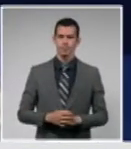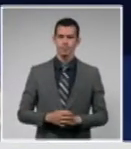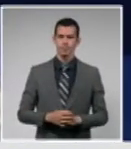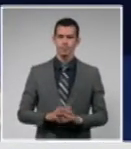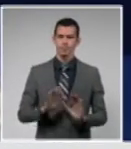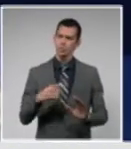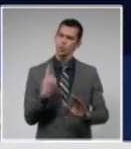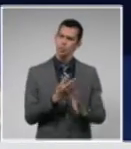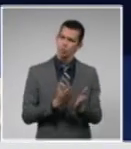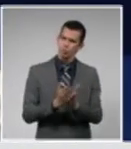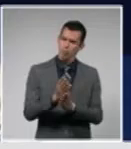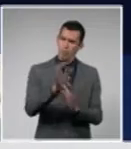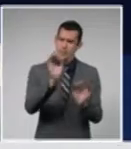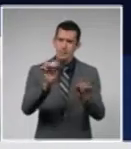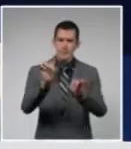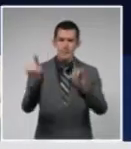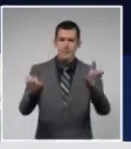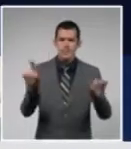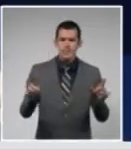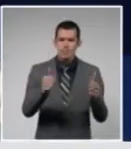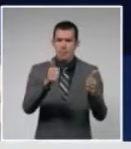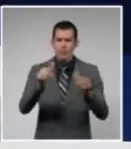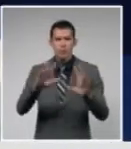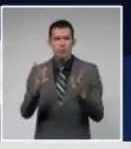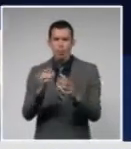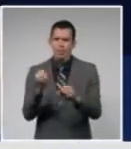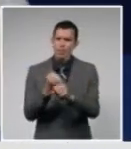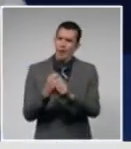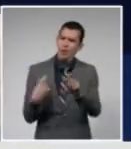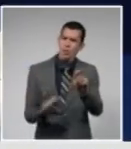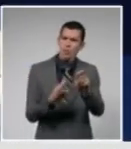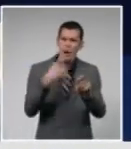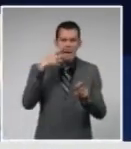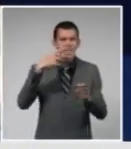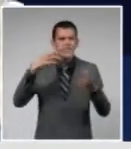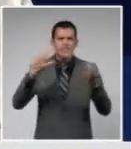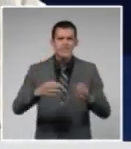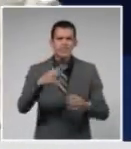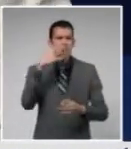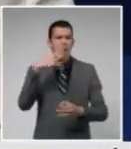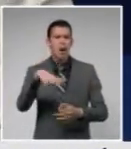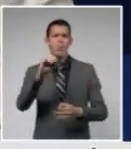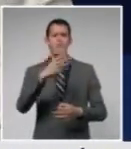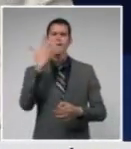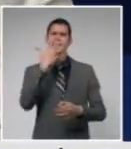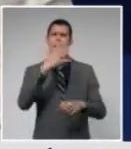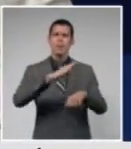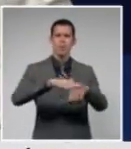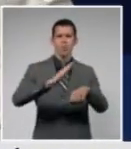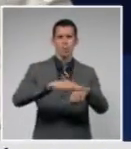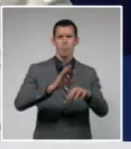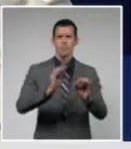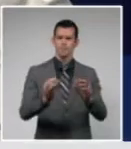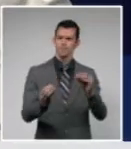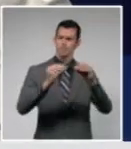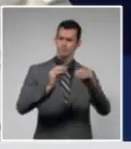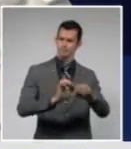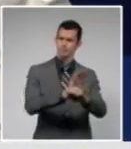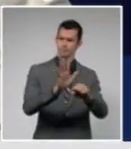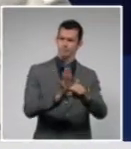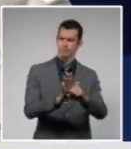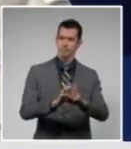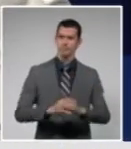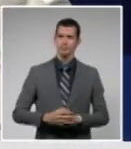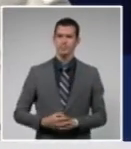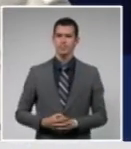71.2% of these 73 cases yesterday were asymptomatic at the time of testing. Overall, therefore,